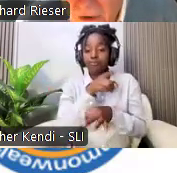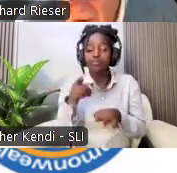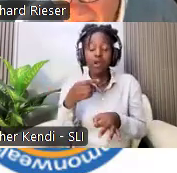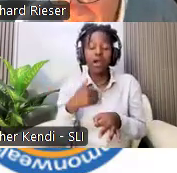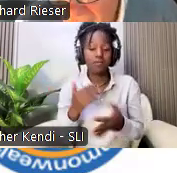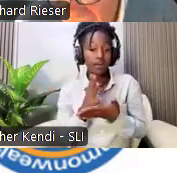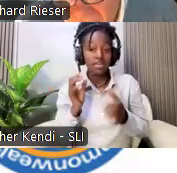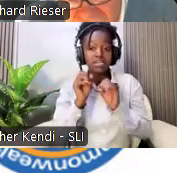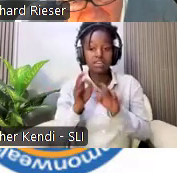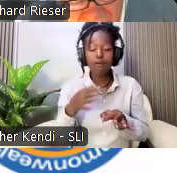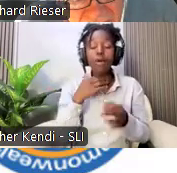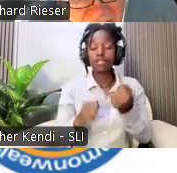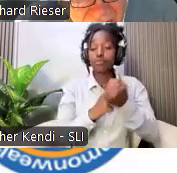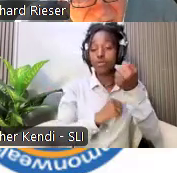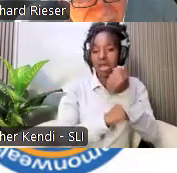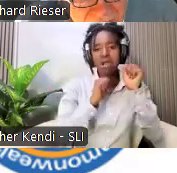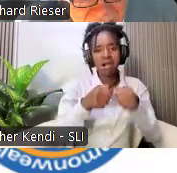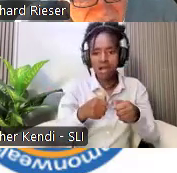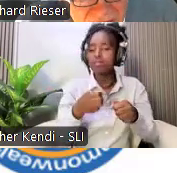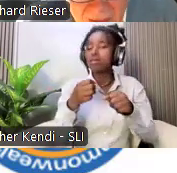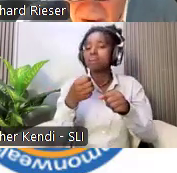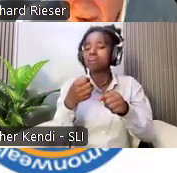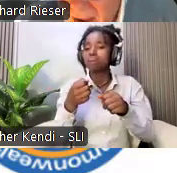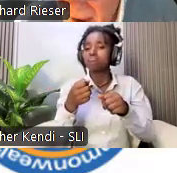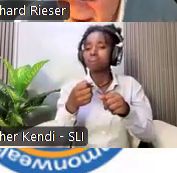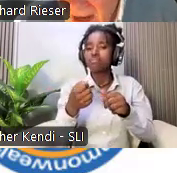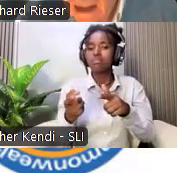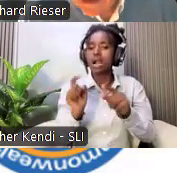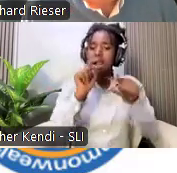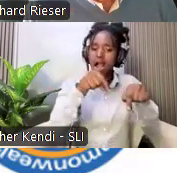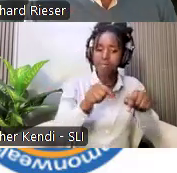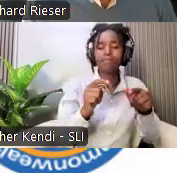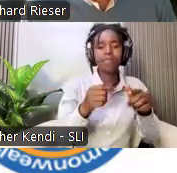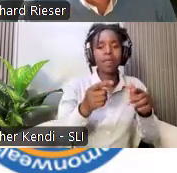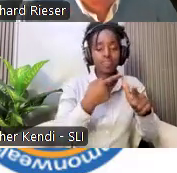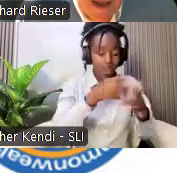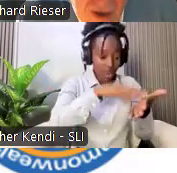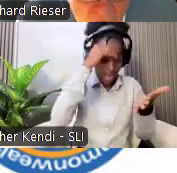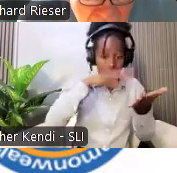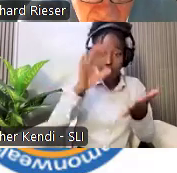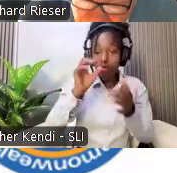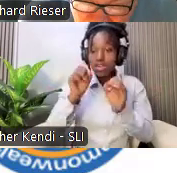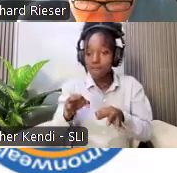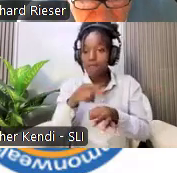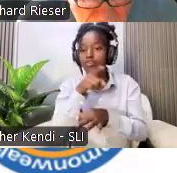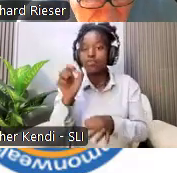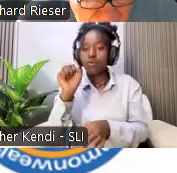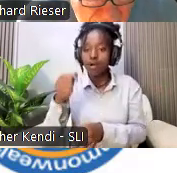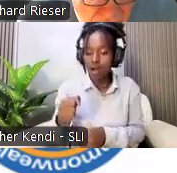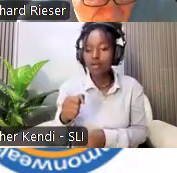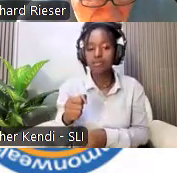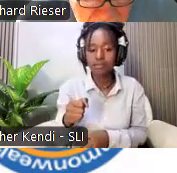open for registration to get yourself to Samoa. You have to get the cost of the fare, which